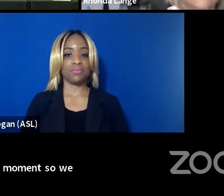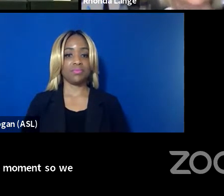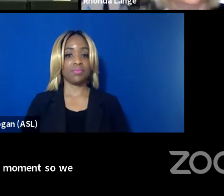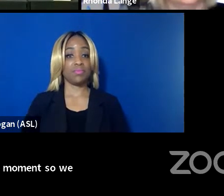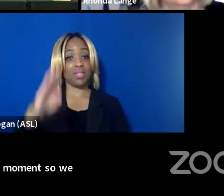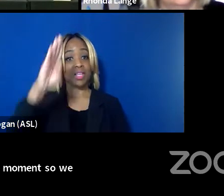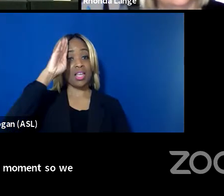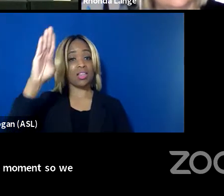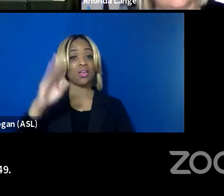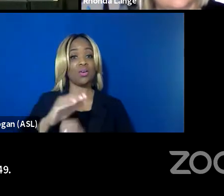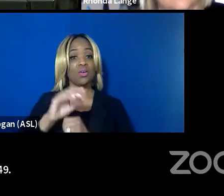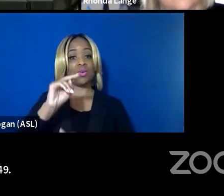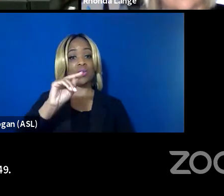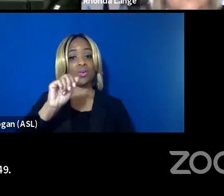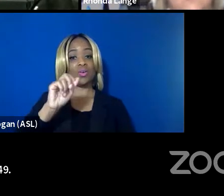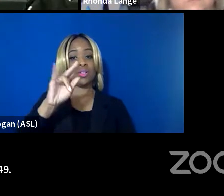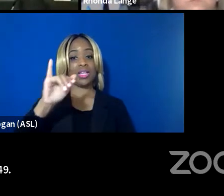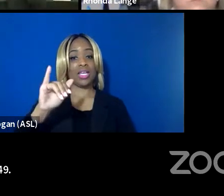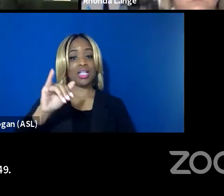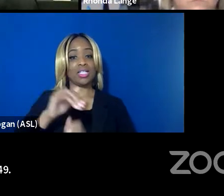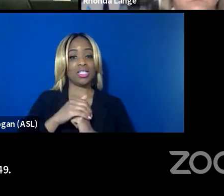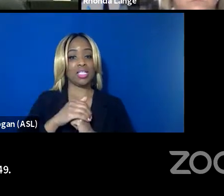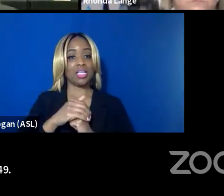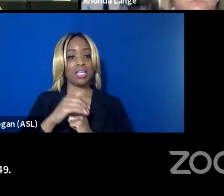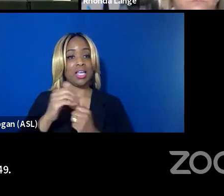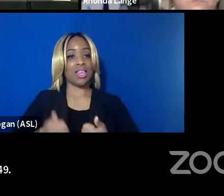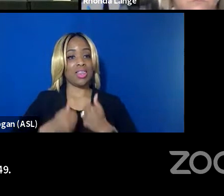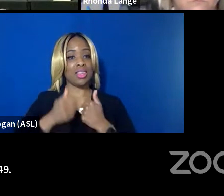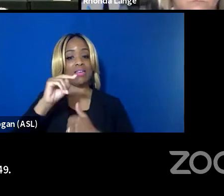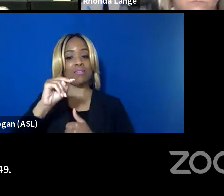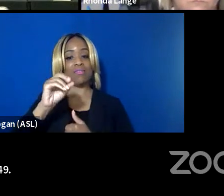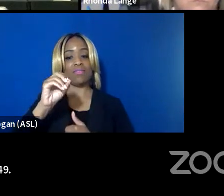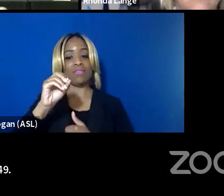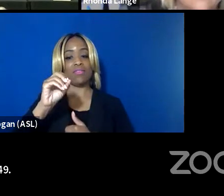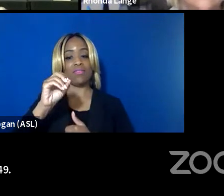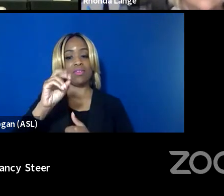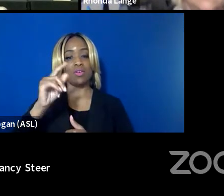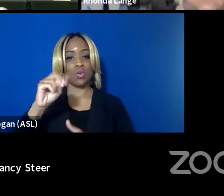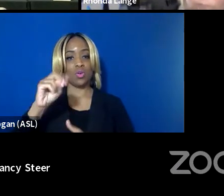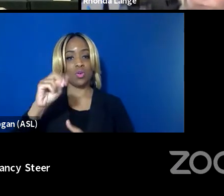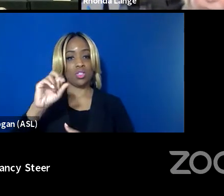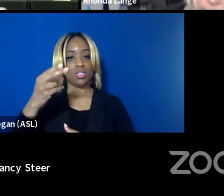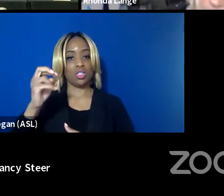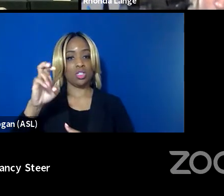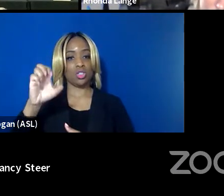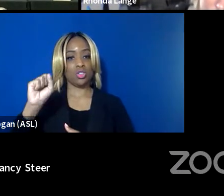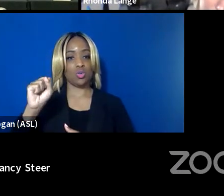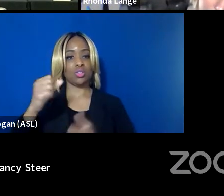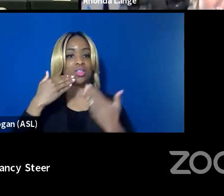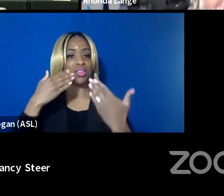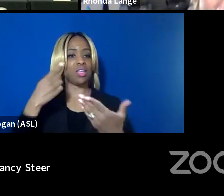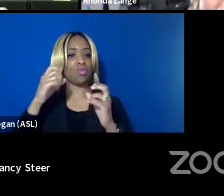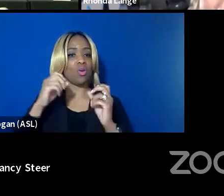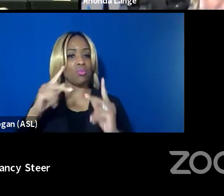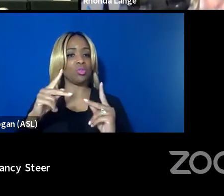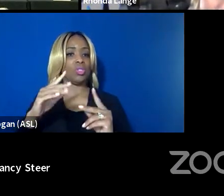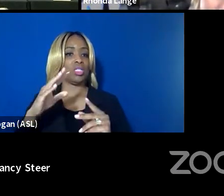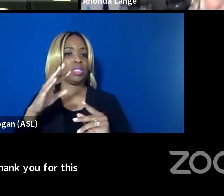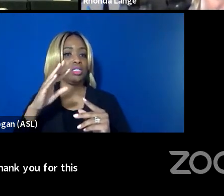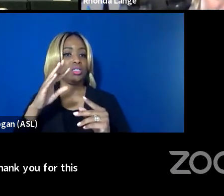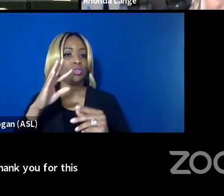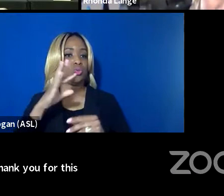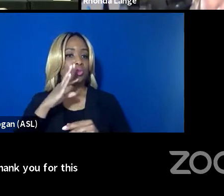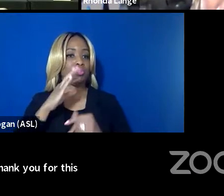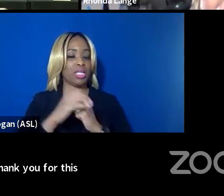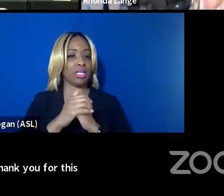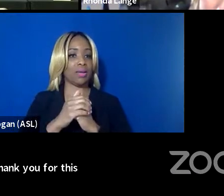Hello, my name is Nancy Steer. I live in Norton Shores, and thank you for this opportunity to speak.